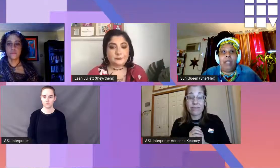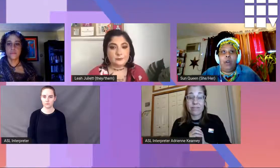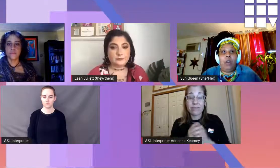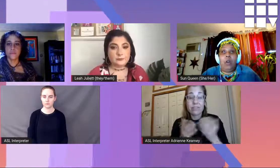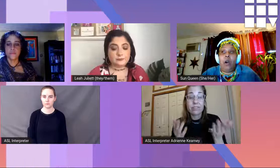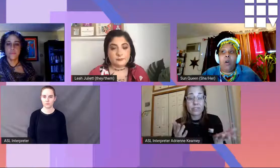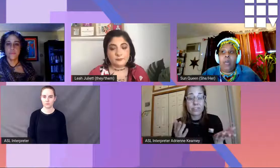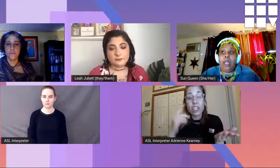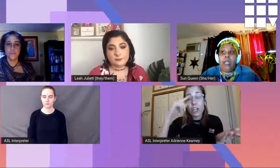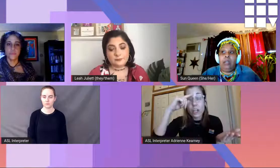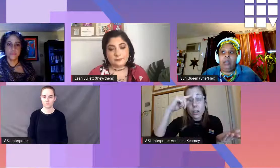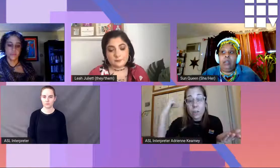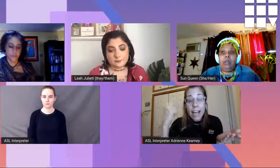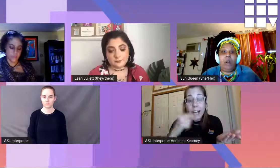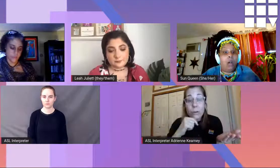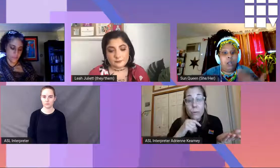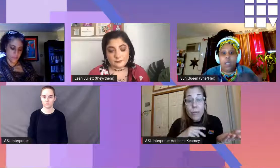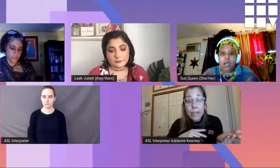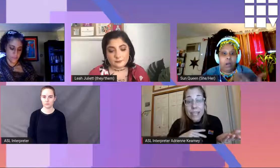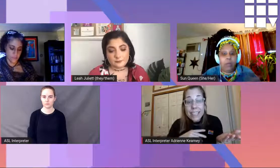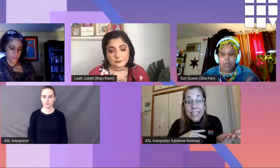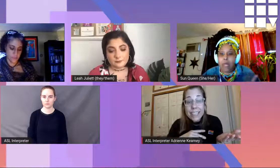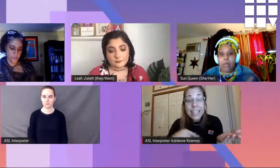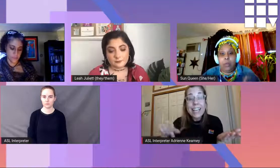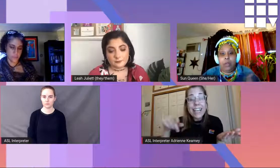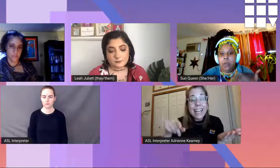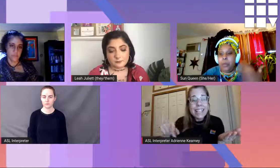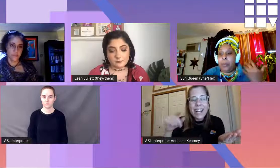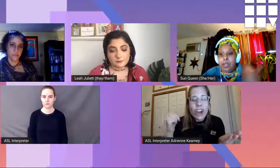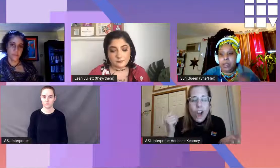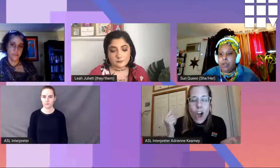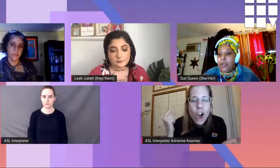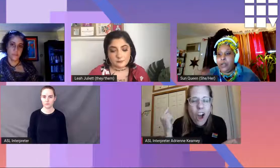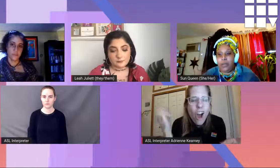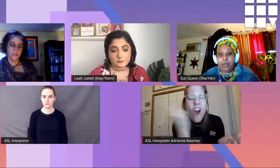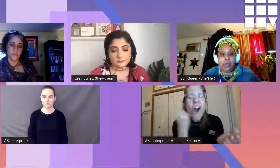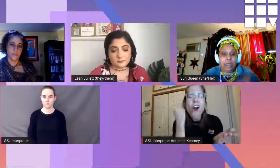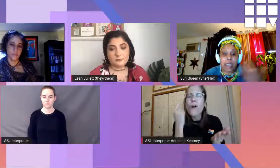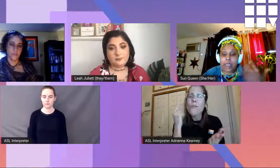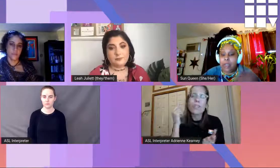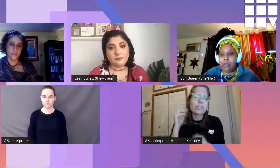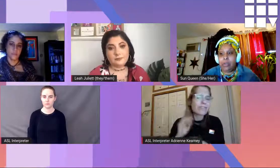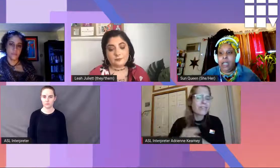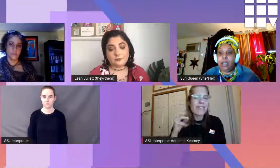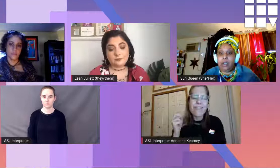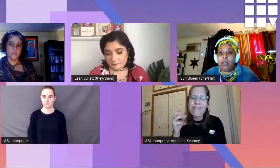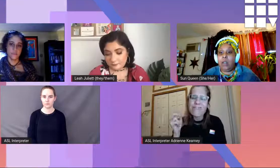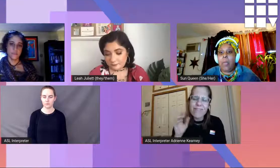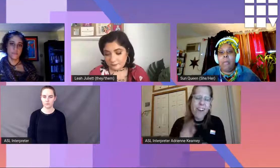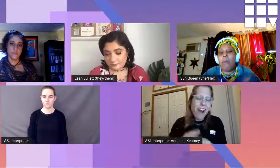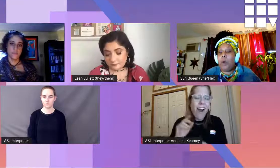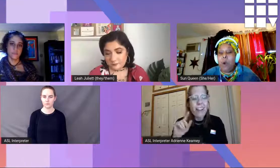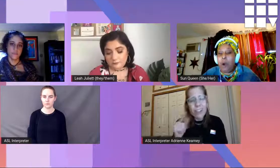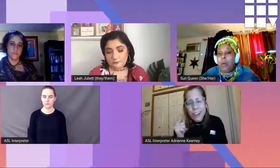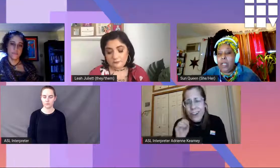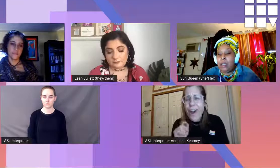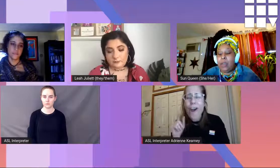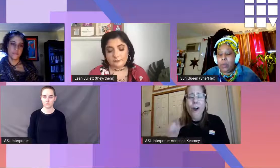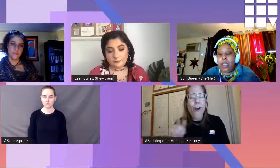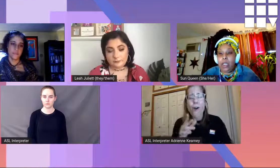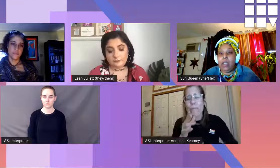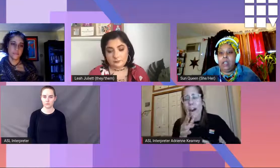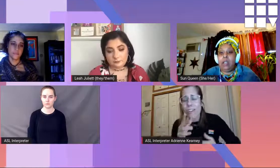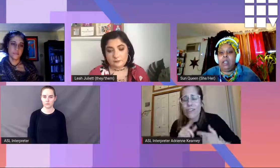Black women are always on the go, right? We're mothers, nurturers, teachers, healers. We're